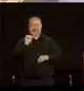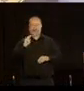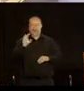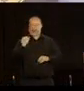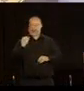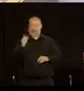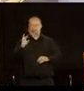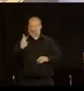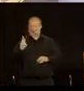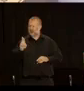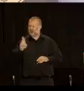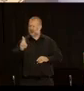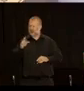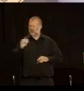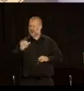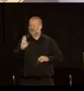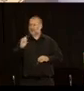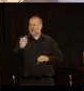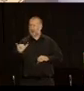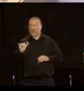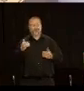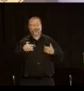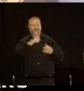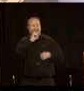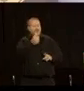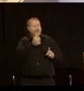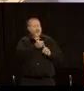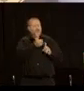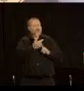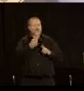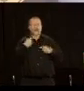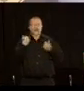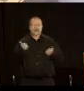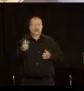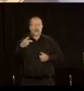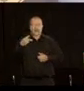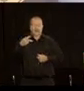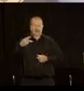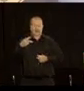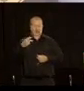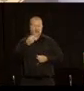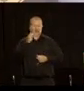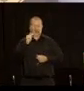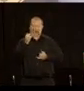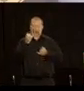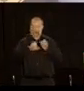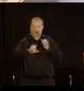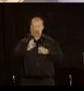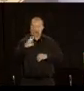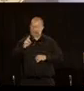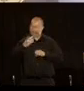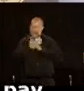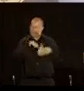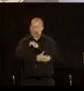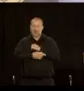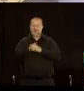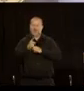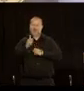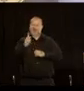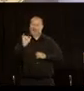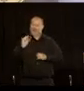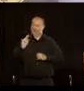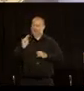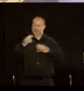Abisher of Palm Bay. So from a young age, Kevin has been a resident of Home at Last in Brevard County. Kevin has had